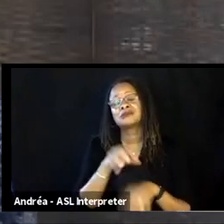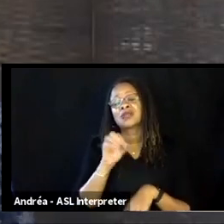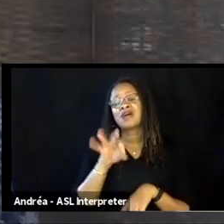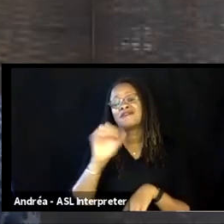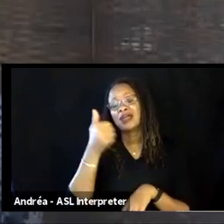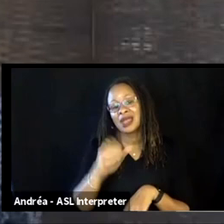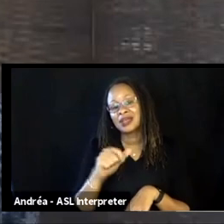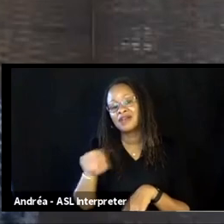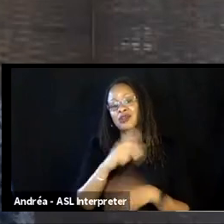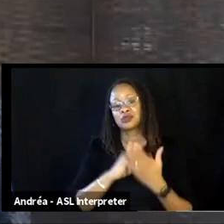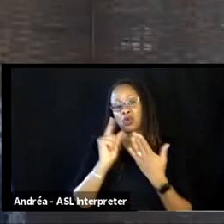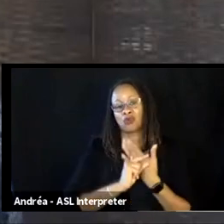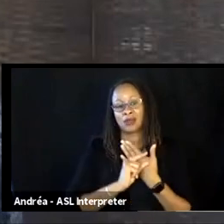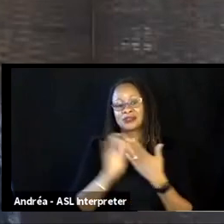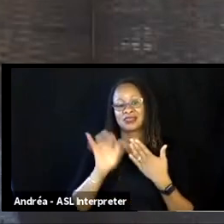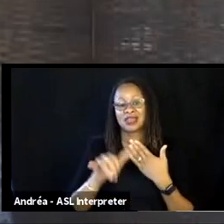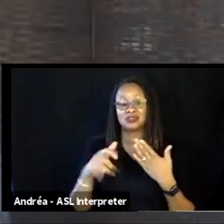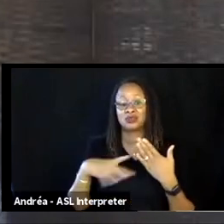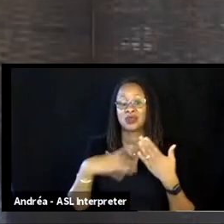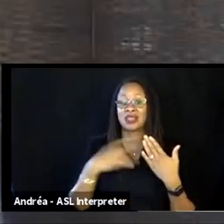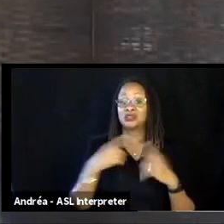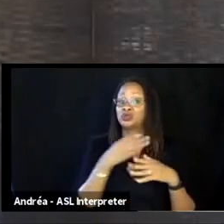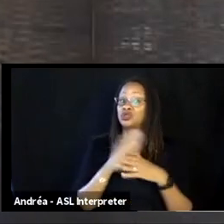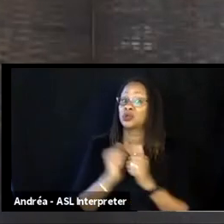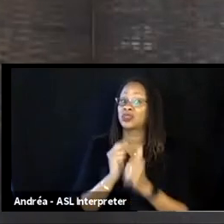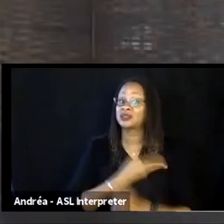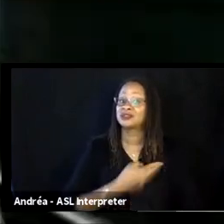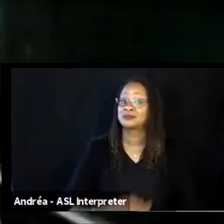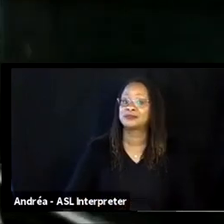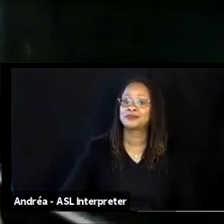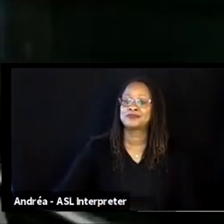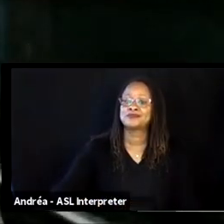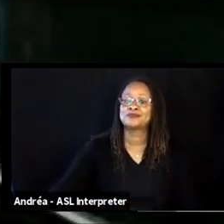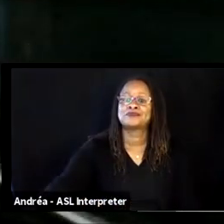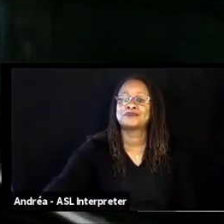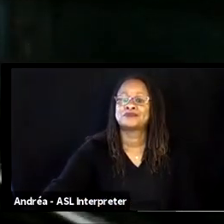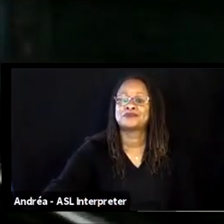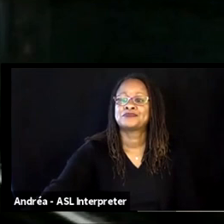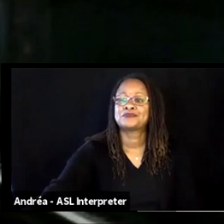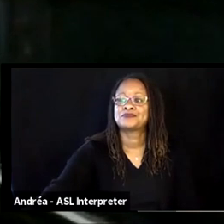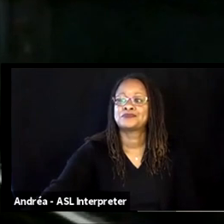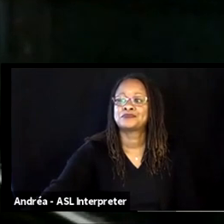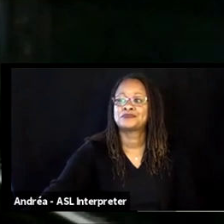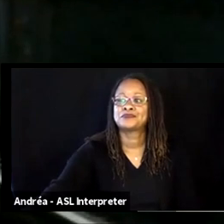of any of those programs that you'd like to share with us. Certainly. And there's a couple of little nuggets that I